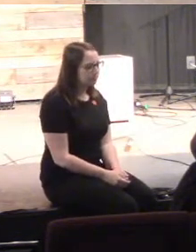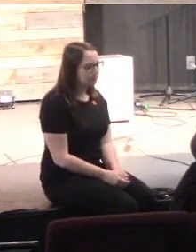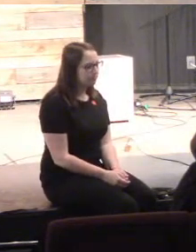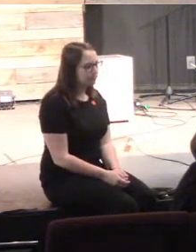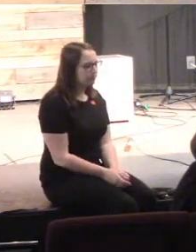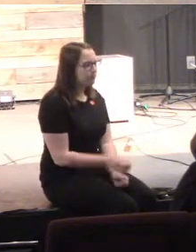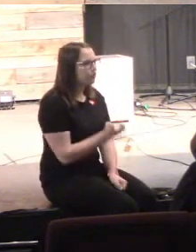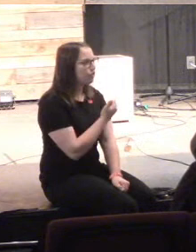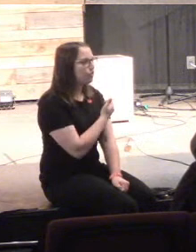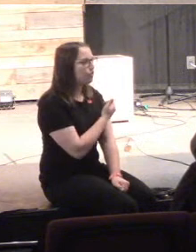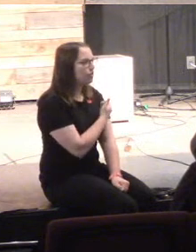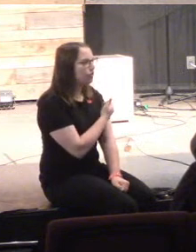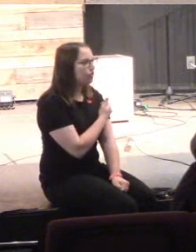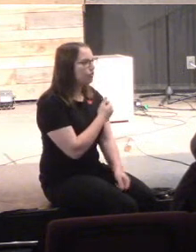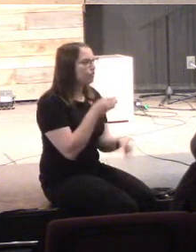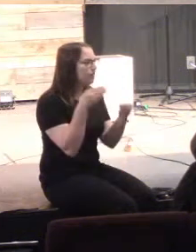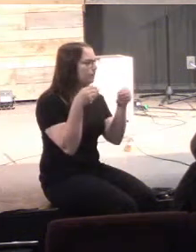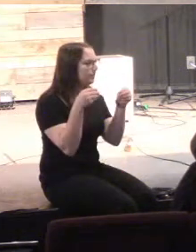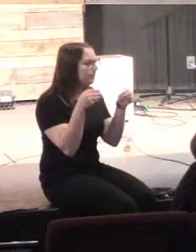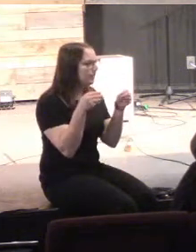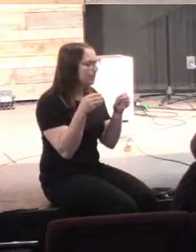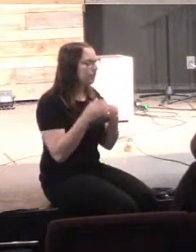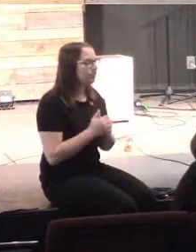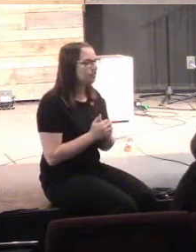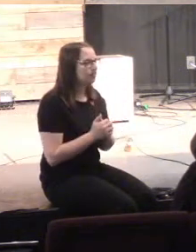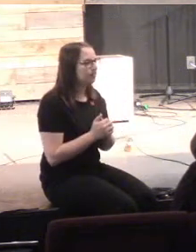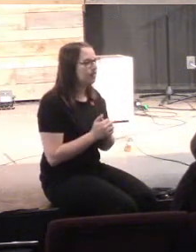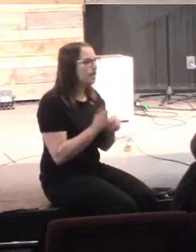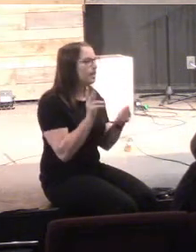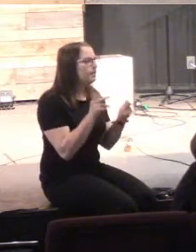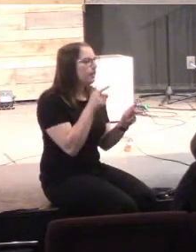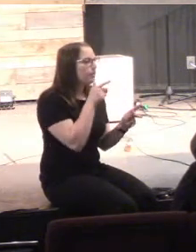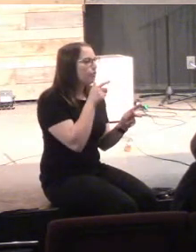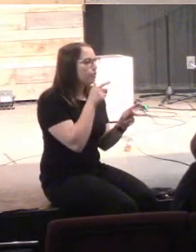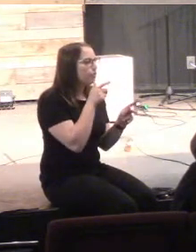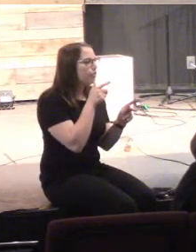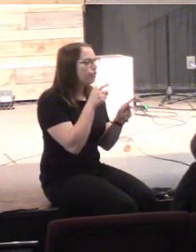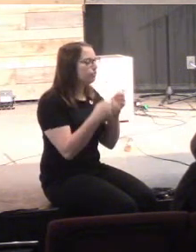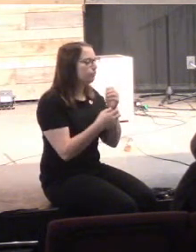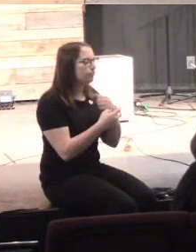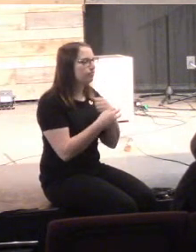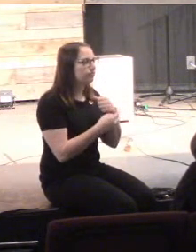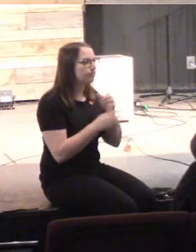drug dealers, people who cheat on their spouses.